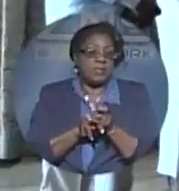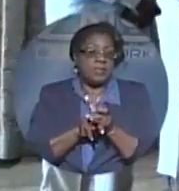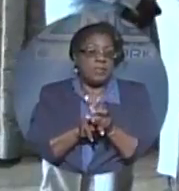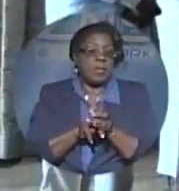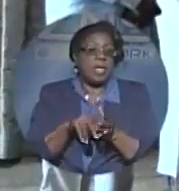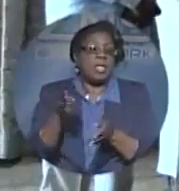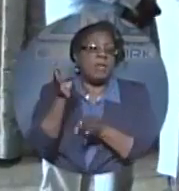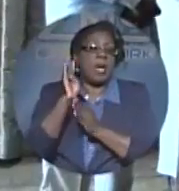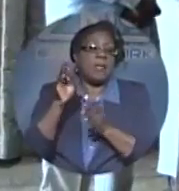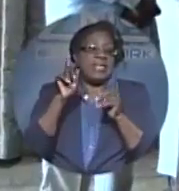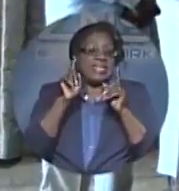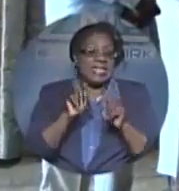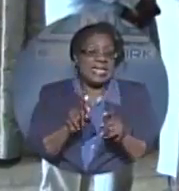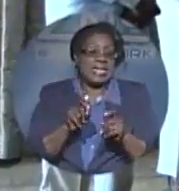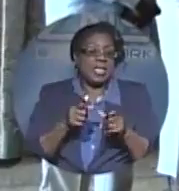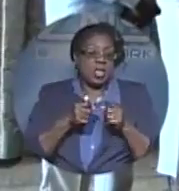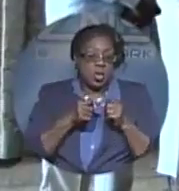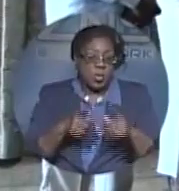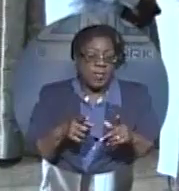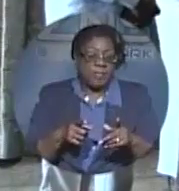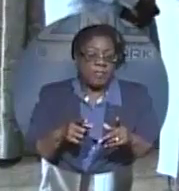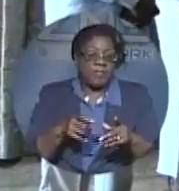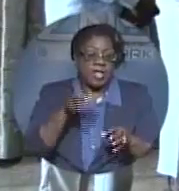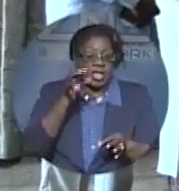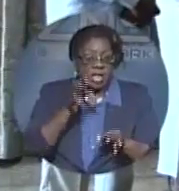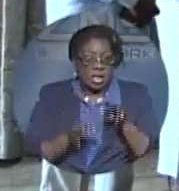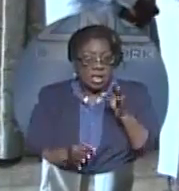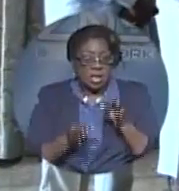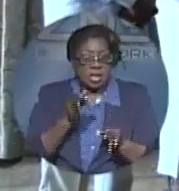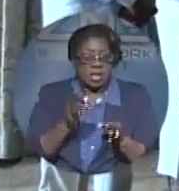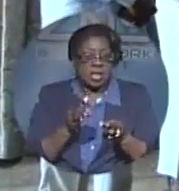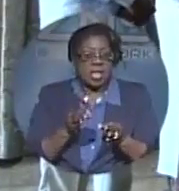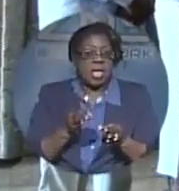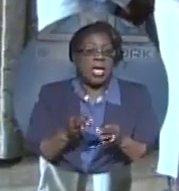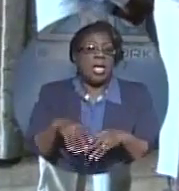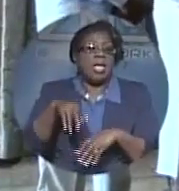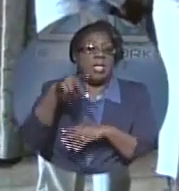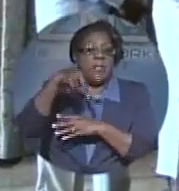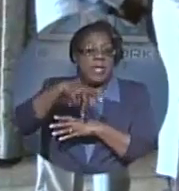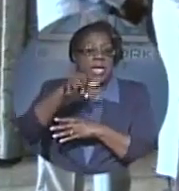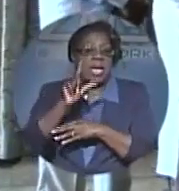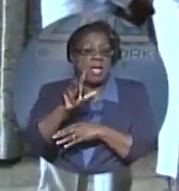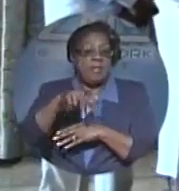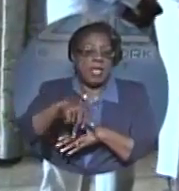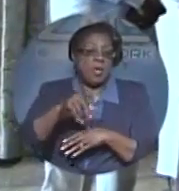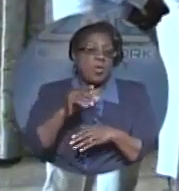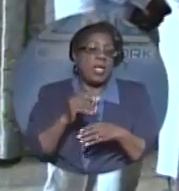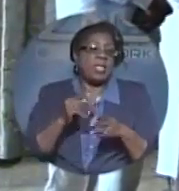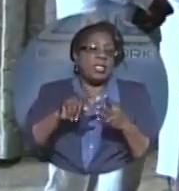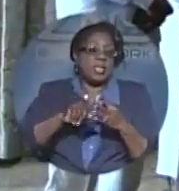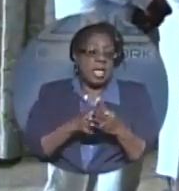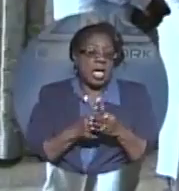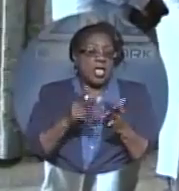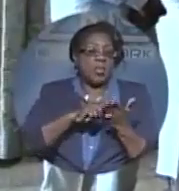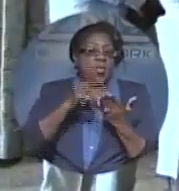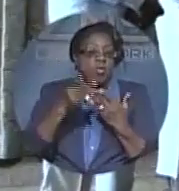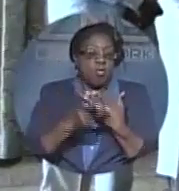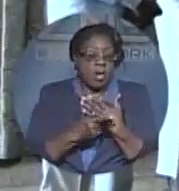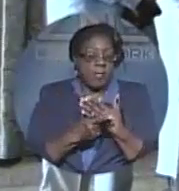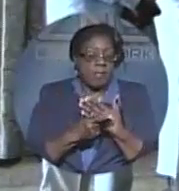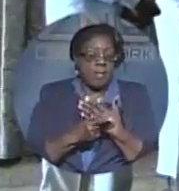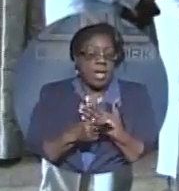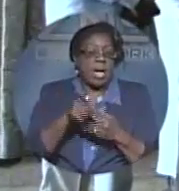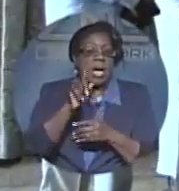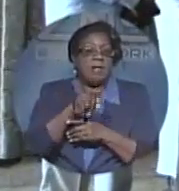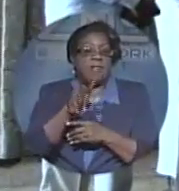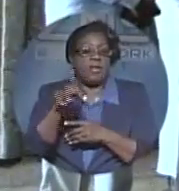The Bahamas needs swift justice. The PLP will reinstate the program. And for